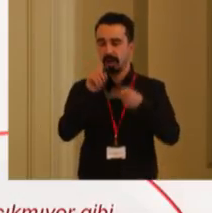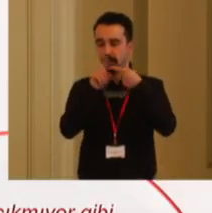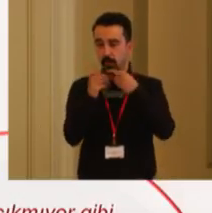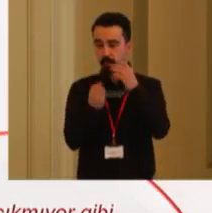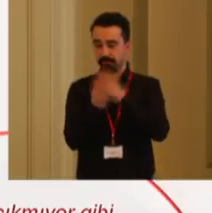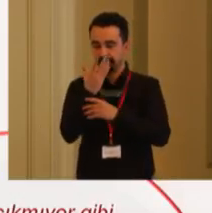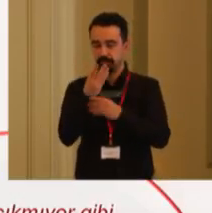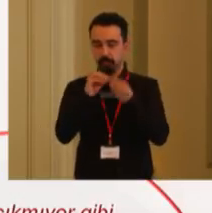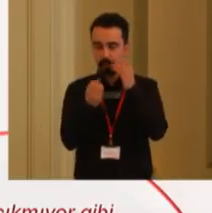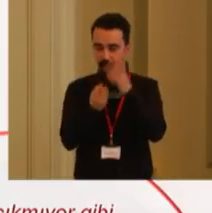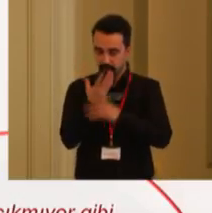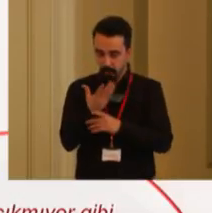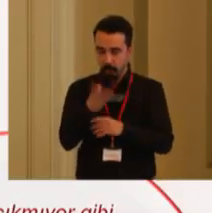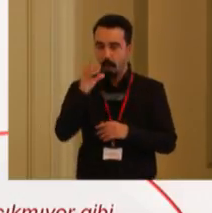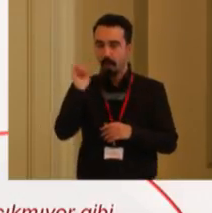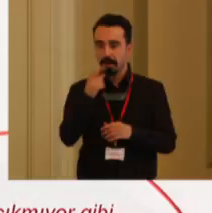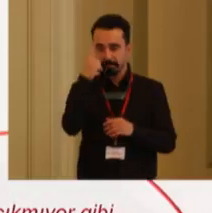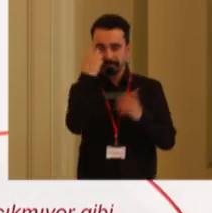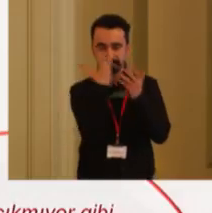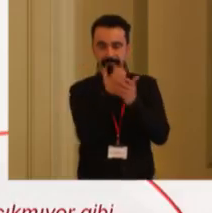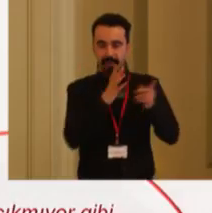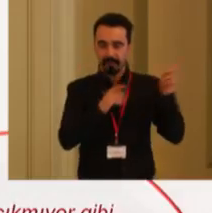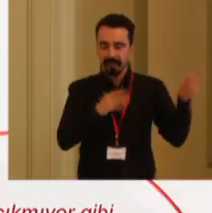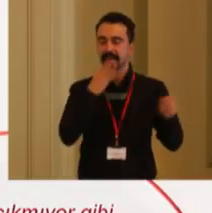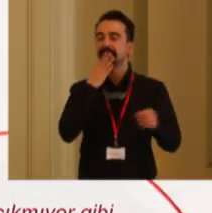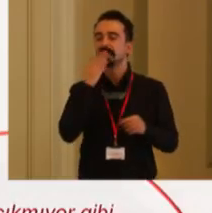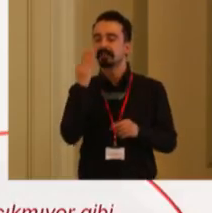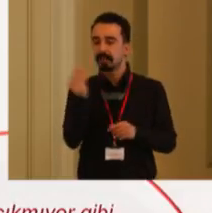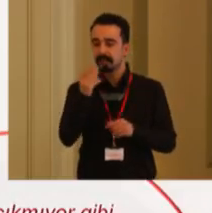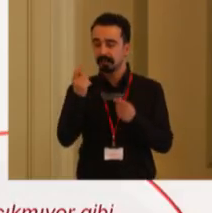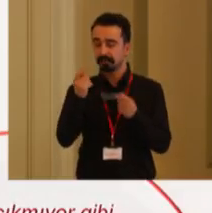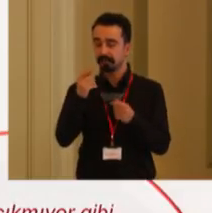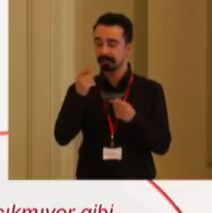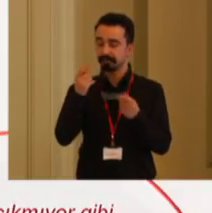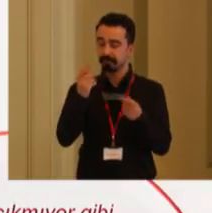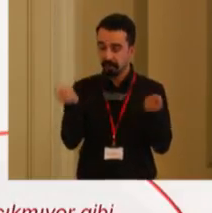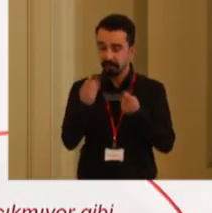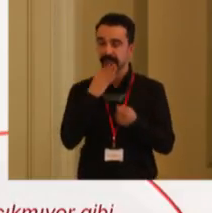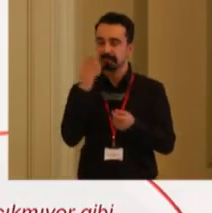the youngsters, and this may be actually a need for pressure.